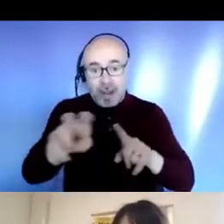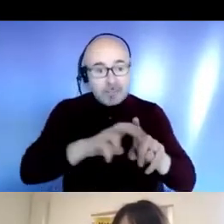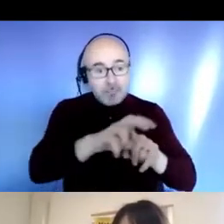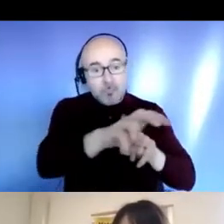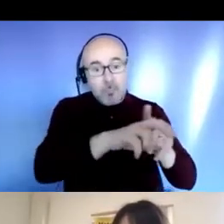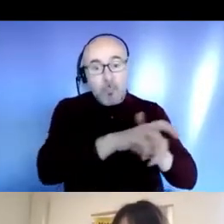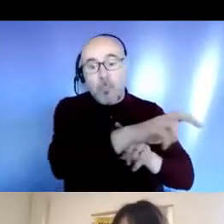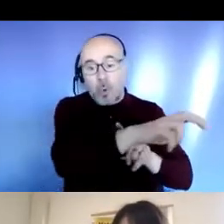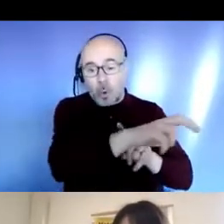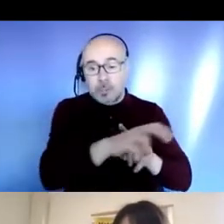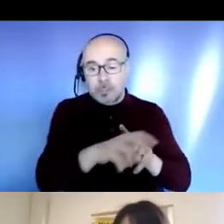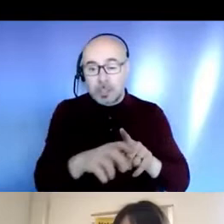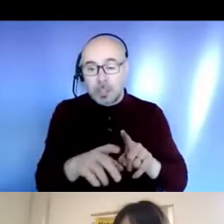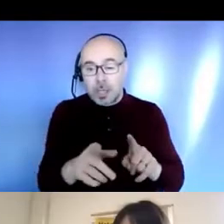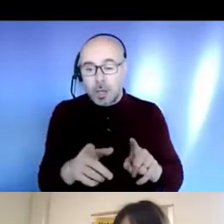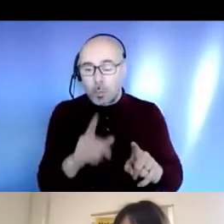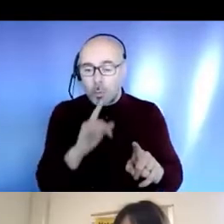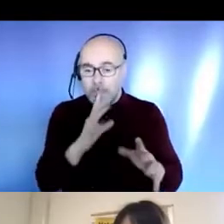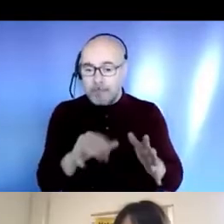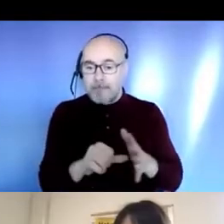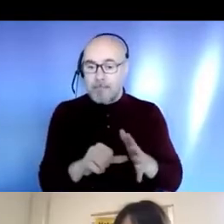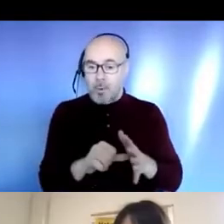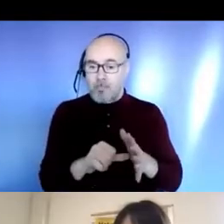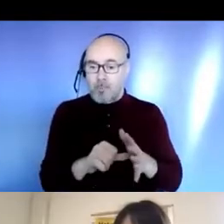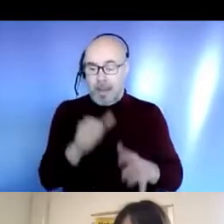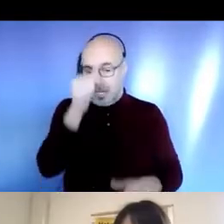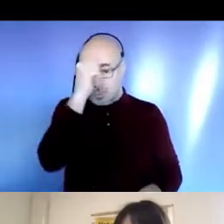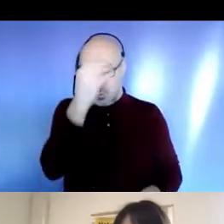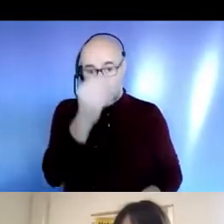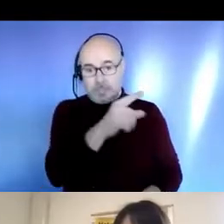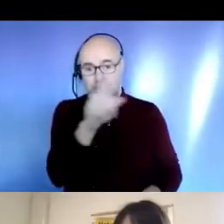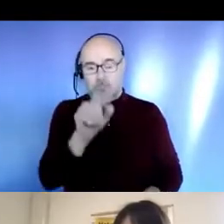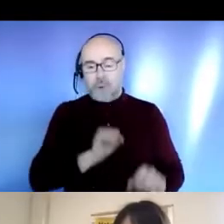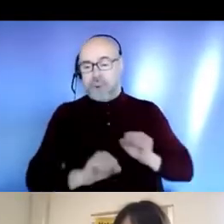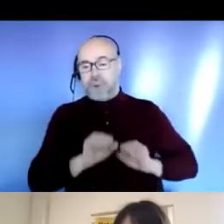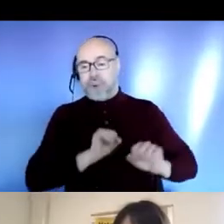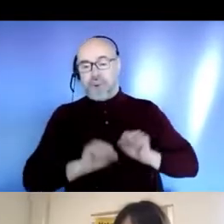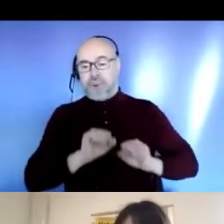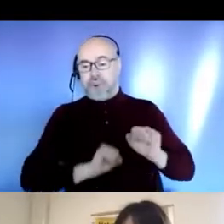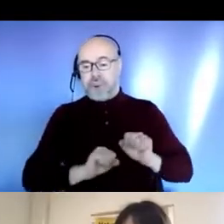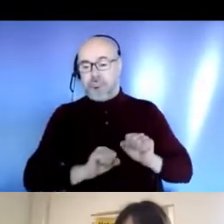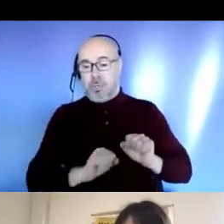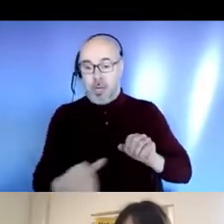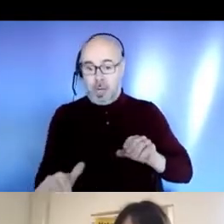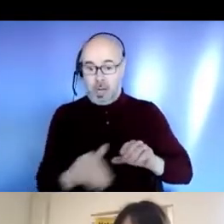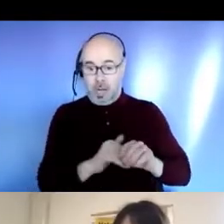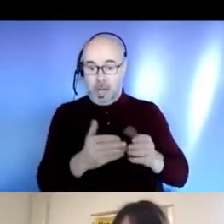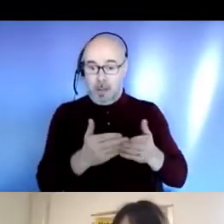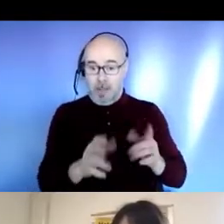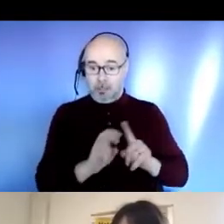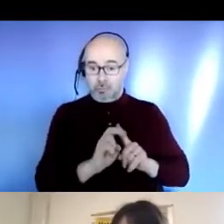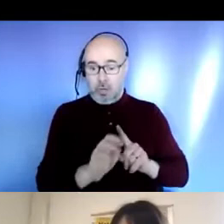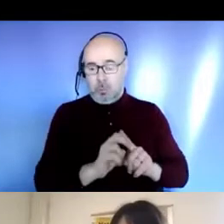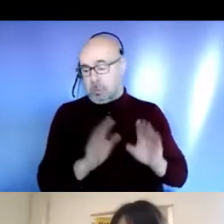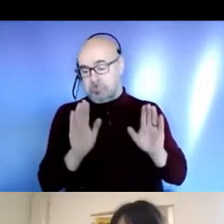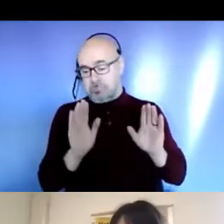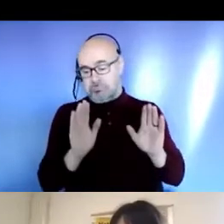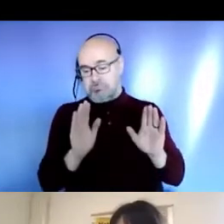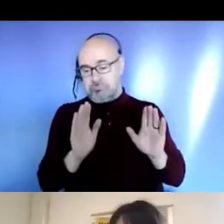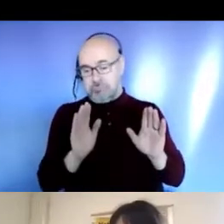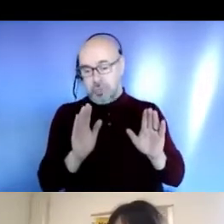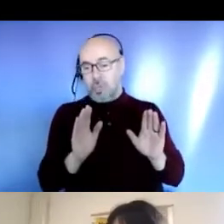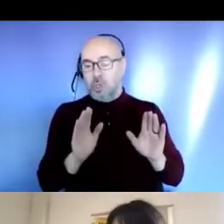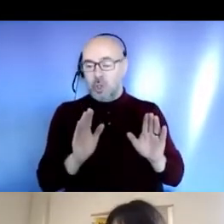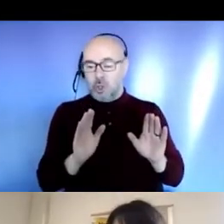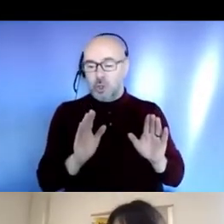especially those that are maybe a more reluctant or hesitant to use public transport. Those challenges will only be exacerbated